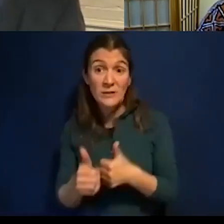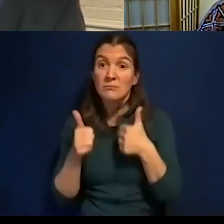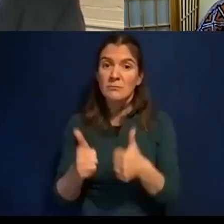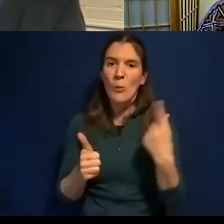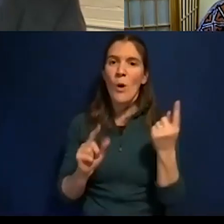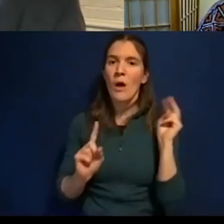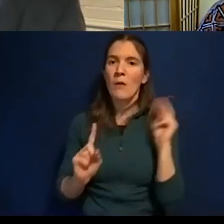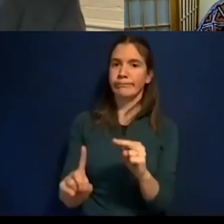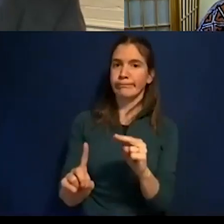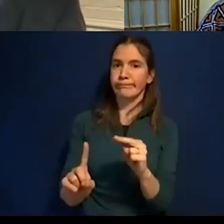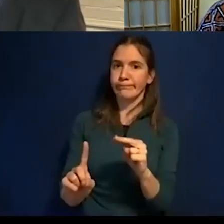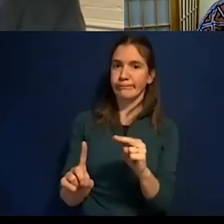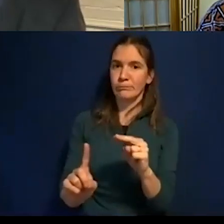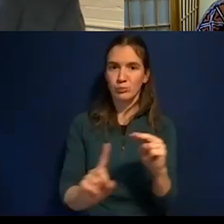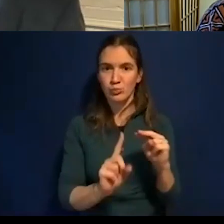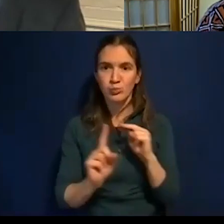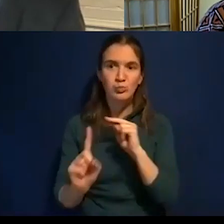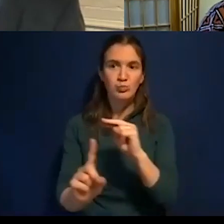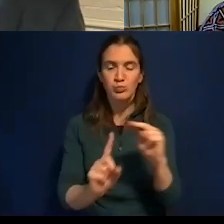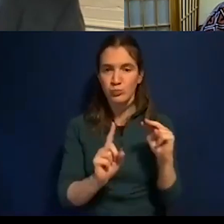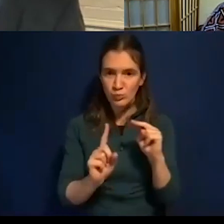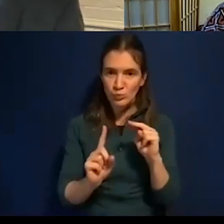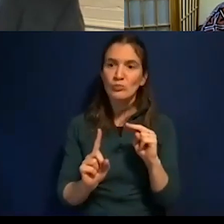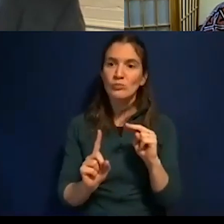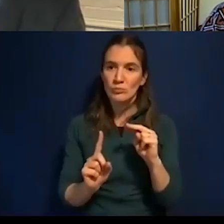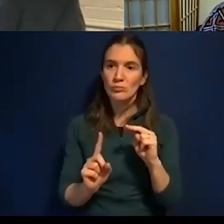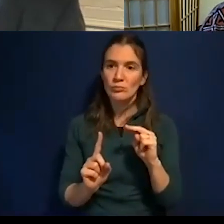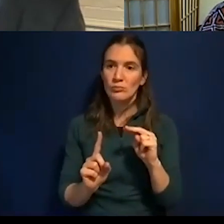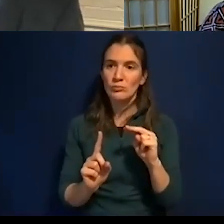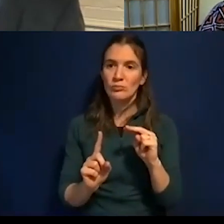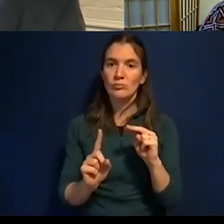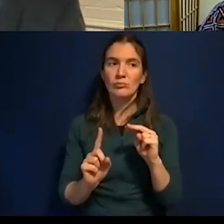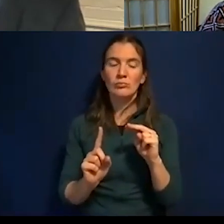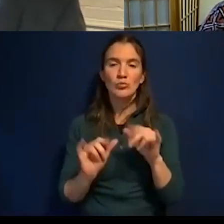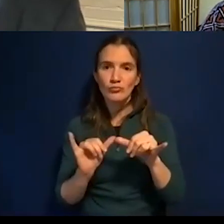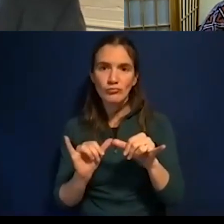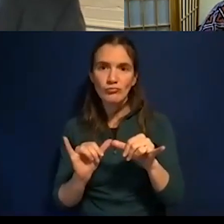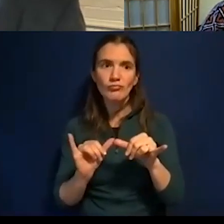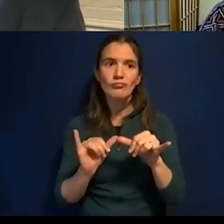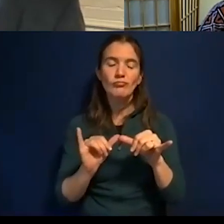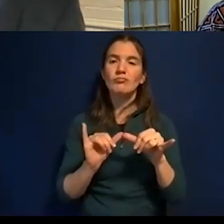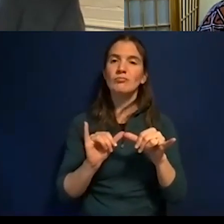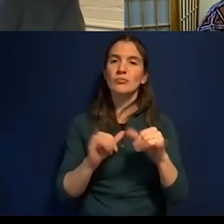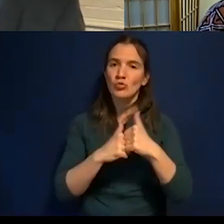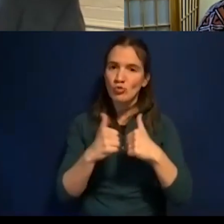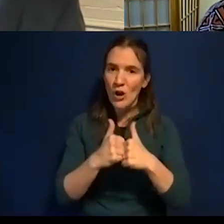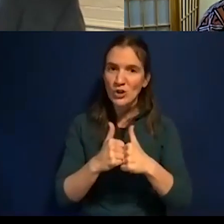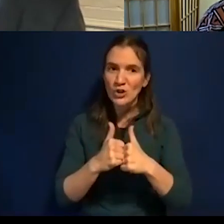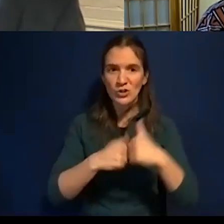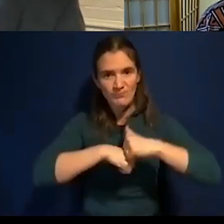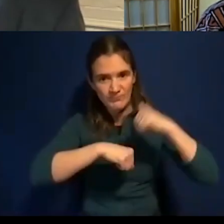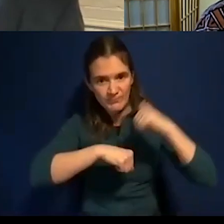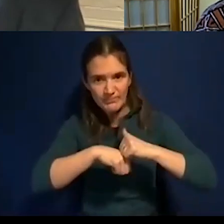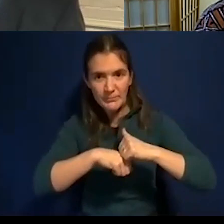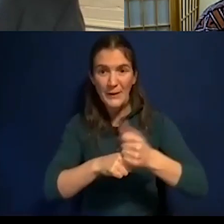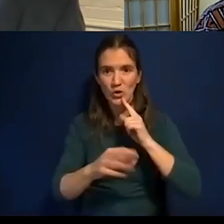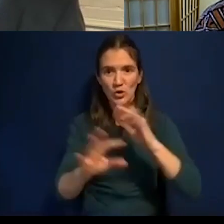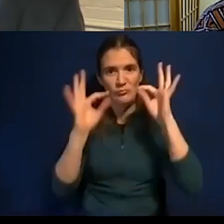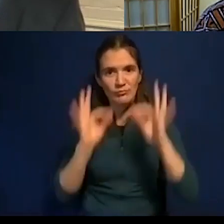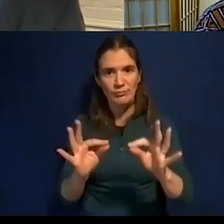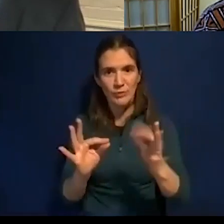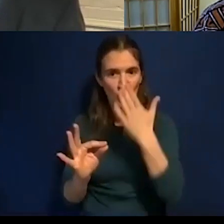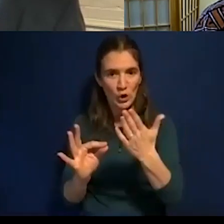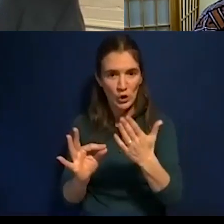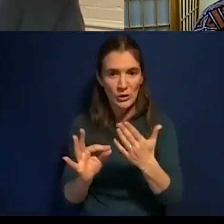and overview the structural engineering stability of the structure. But